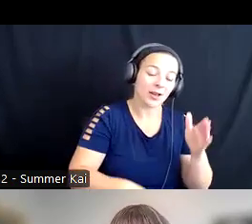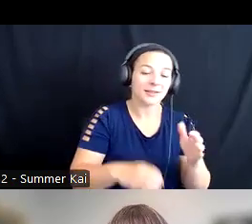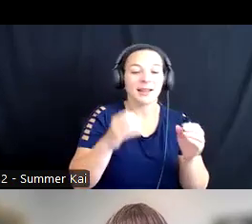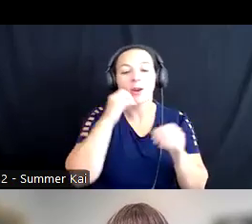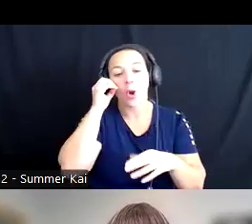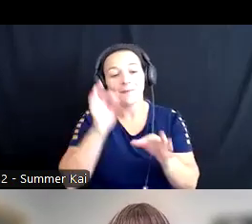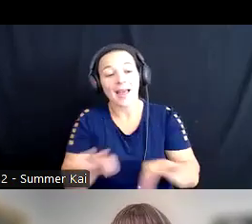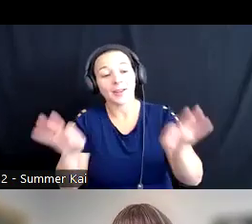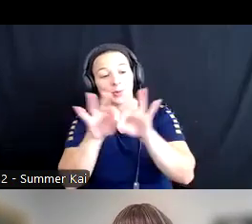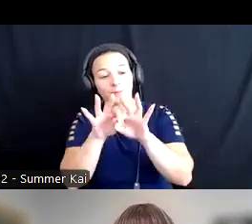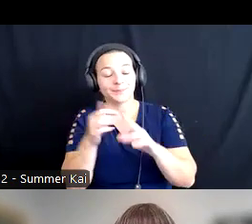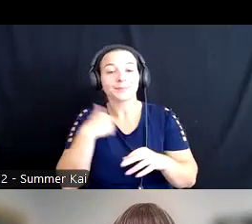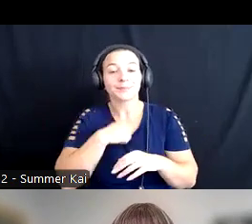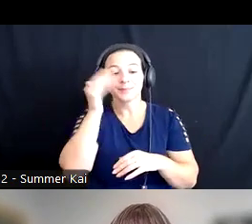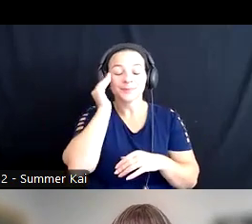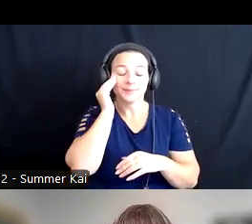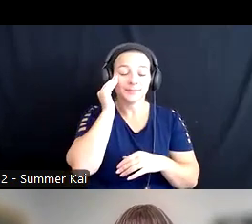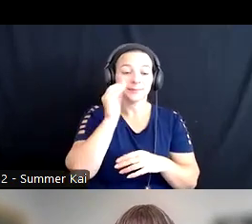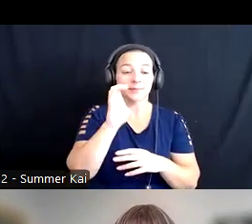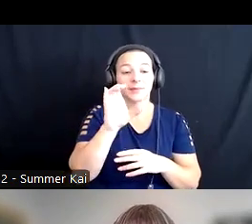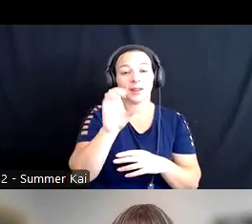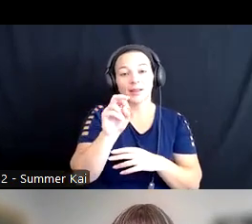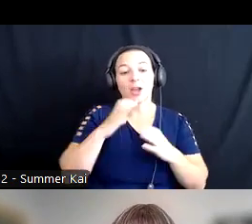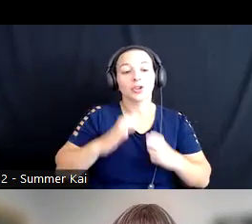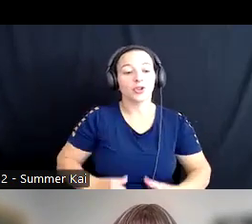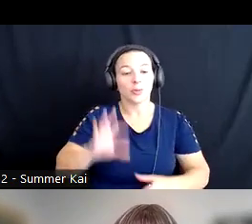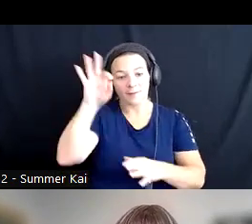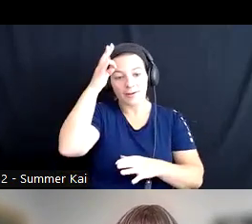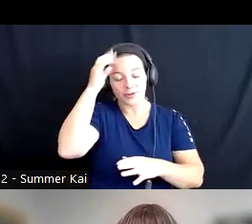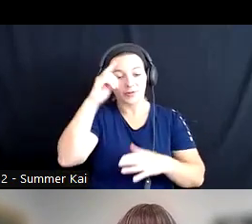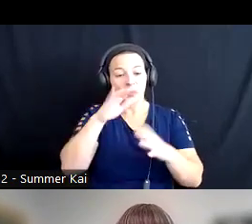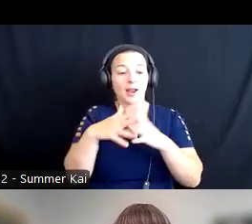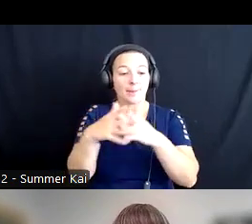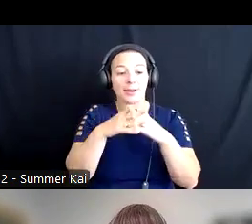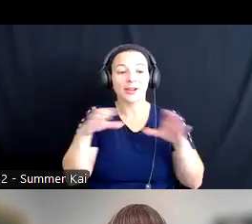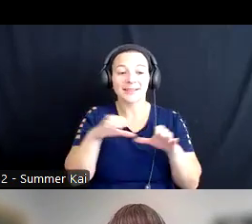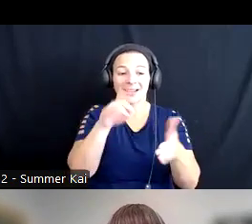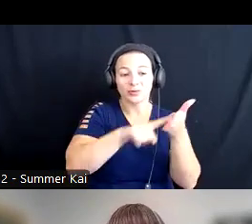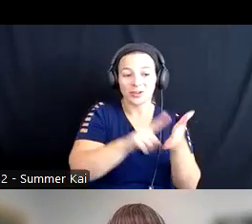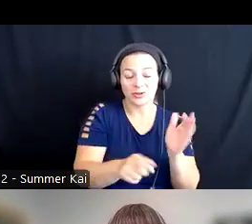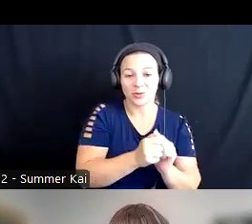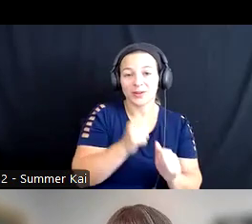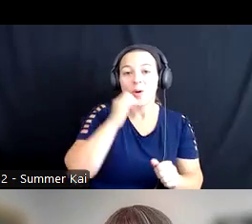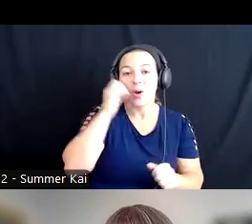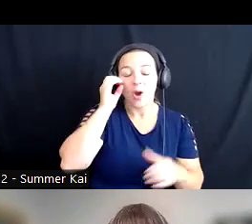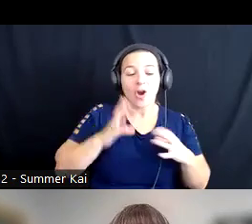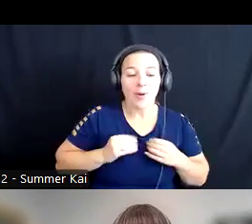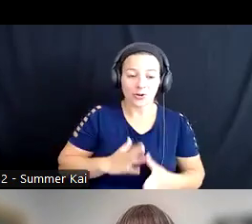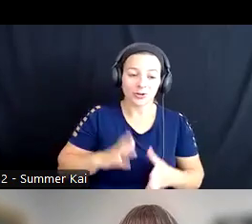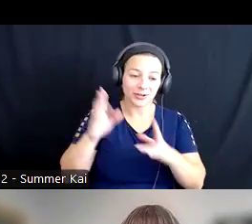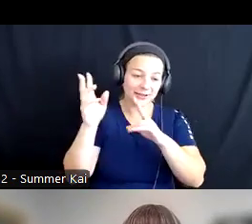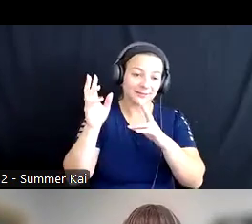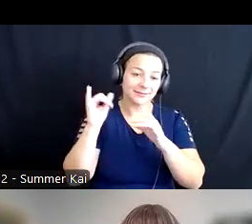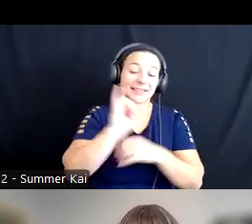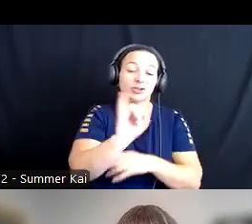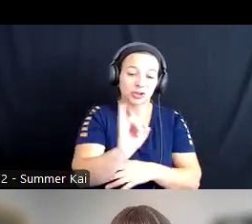we know the Consumer Federation of America has done some great research on homeowners insurance, and we see from 2021 to